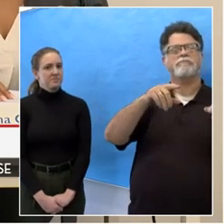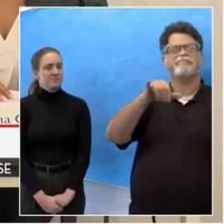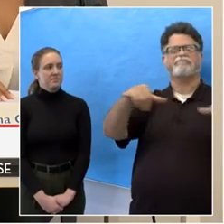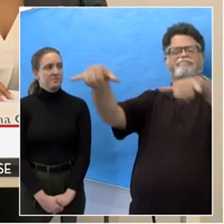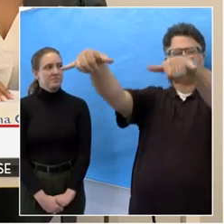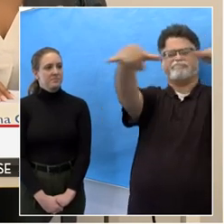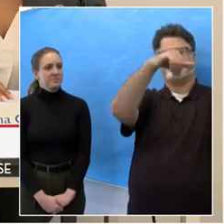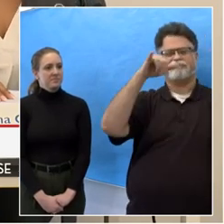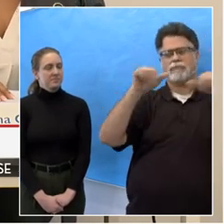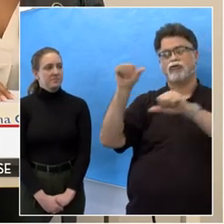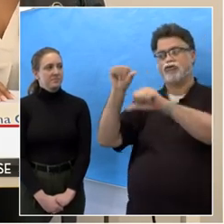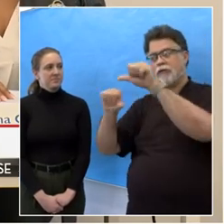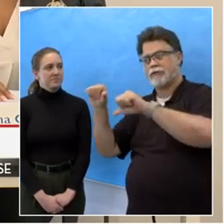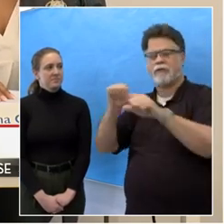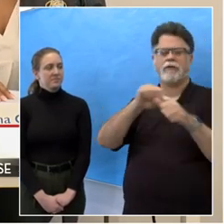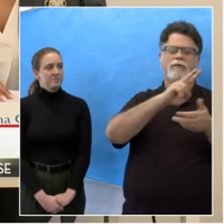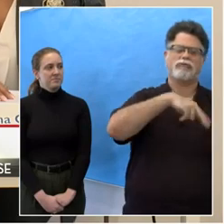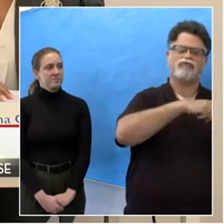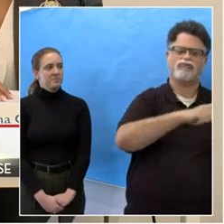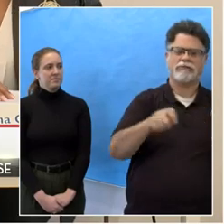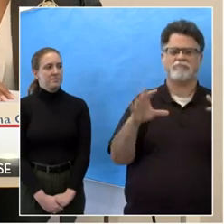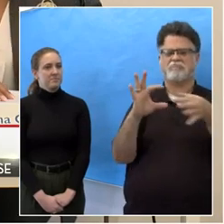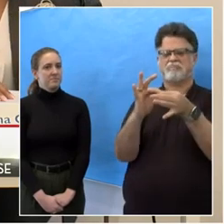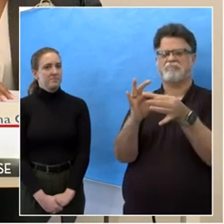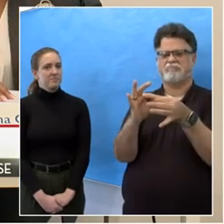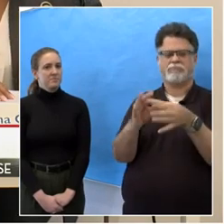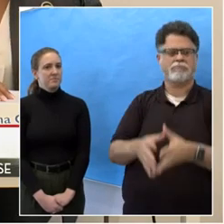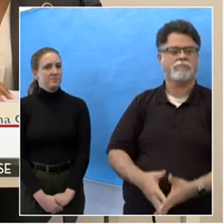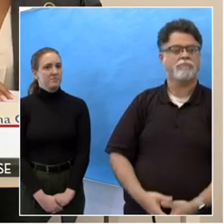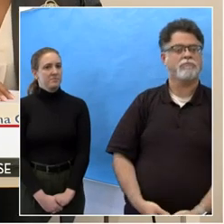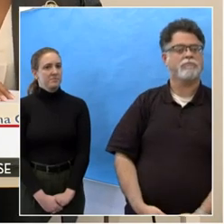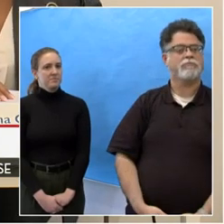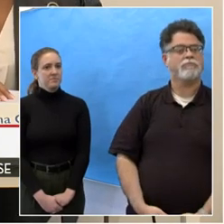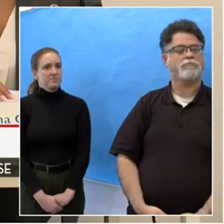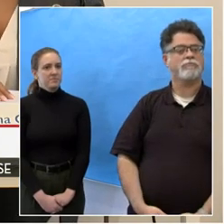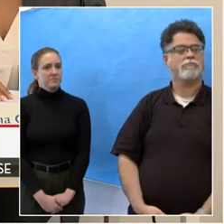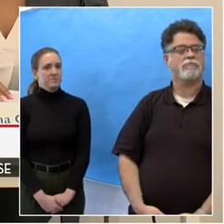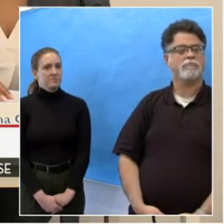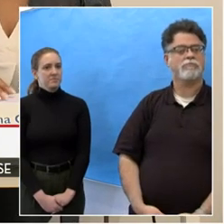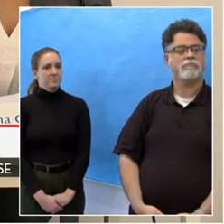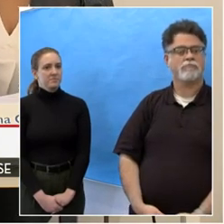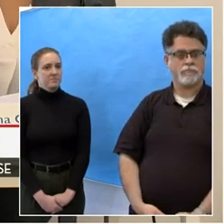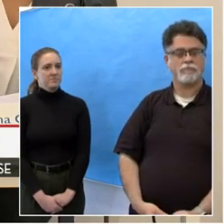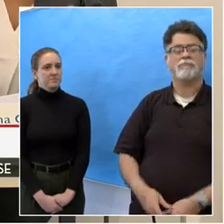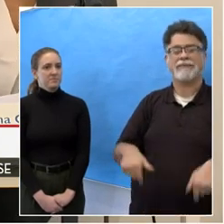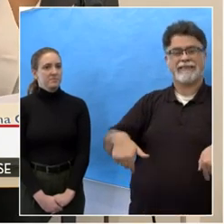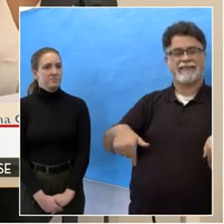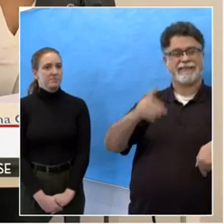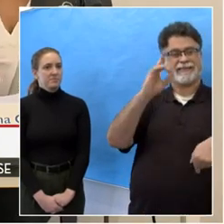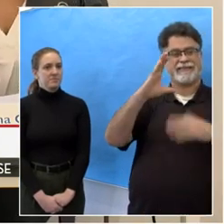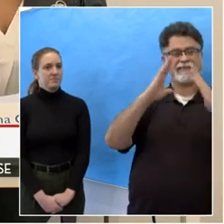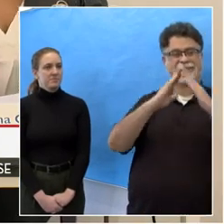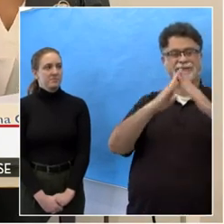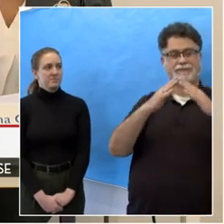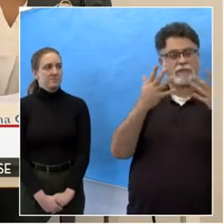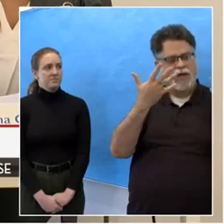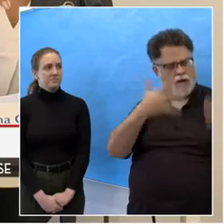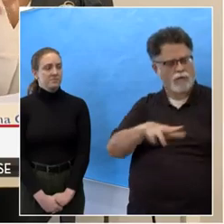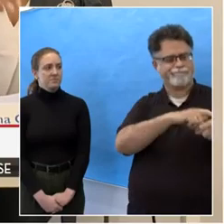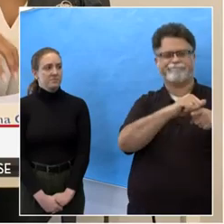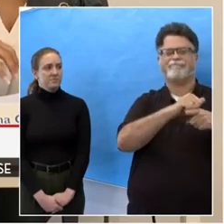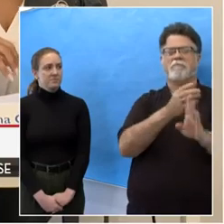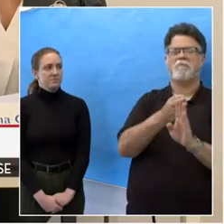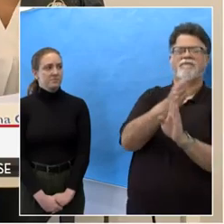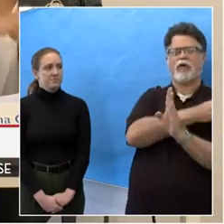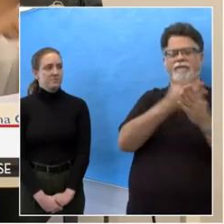through the programs within the district, they come into the profession trained, and while our educators are in the program or in